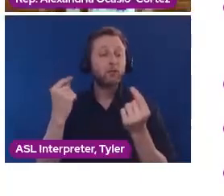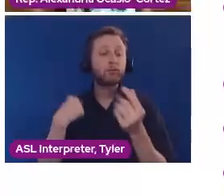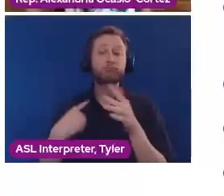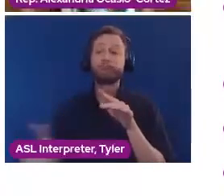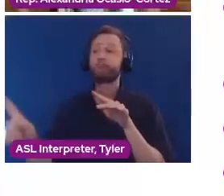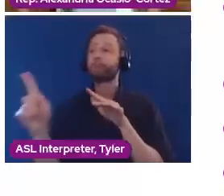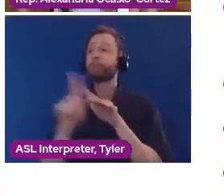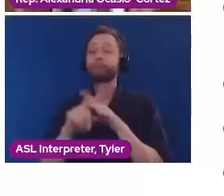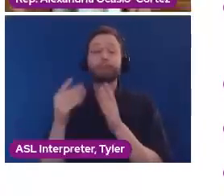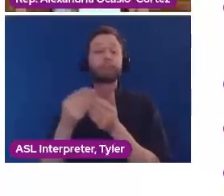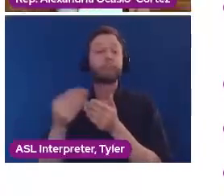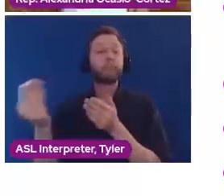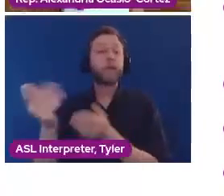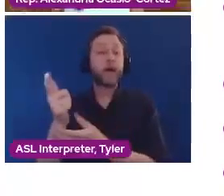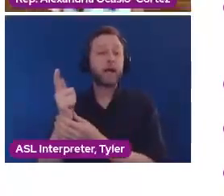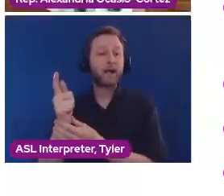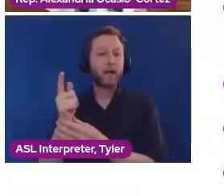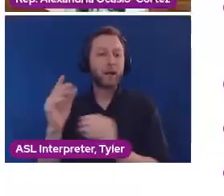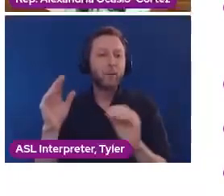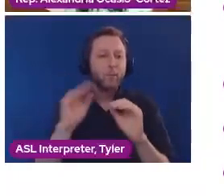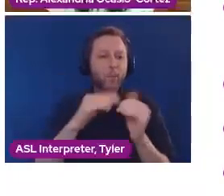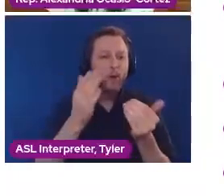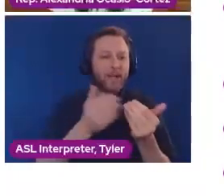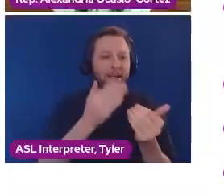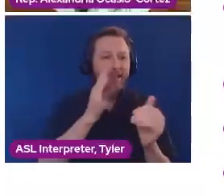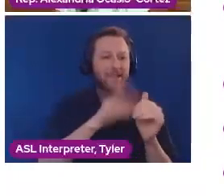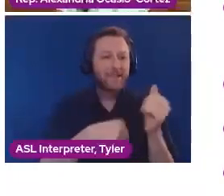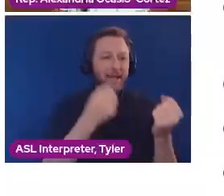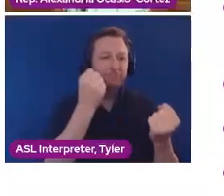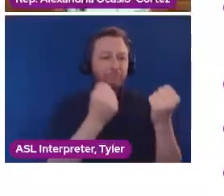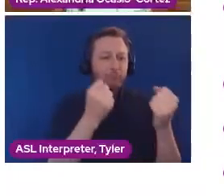get a beer, or more easily than you can drive a car.